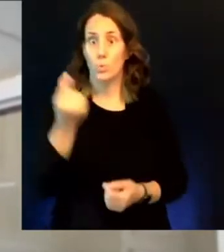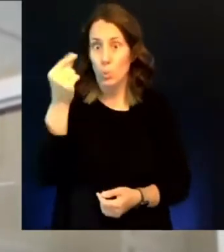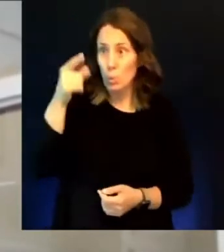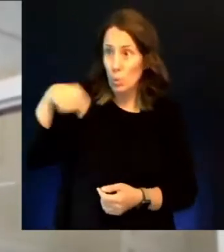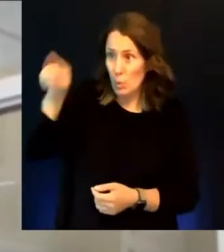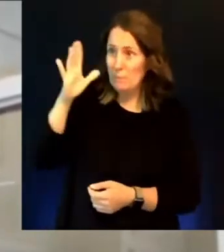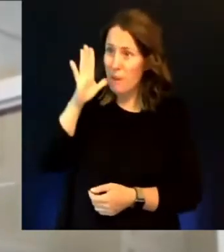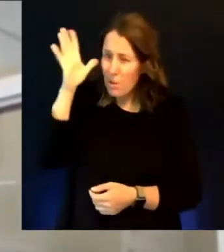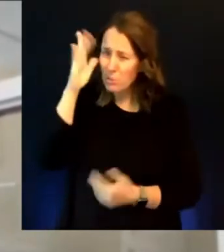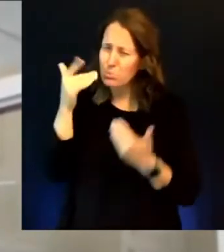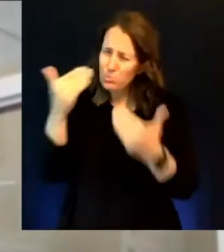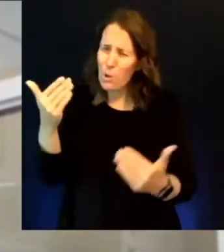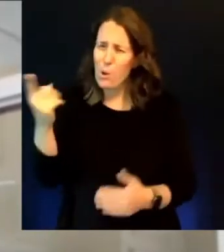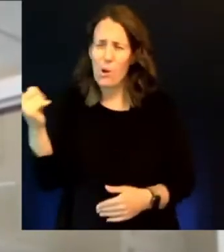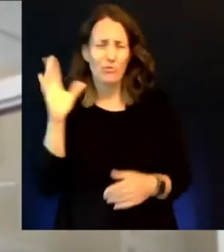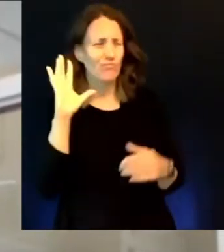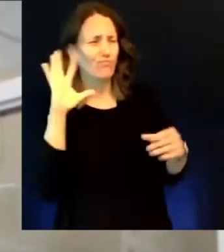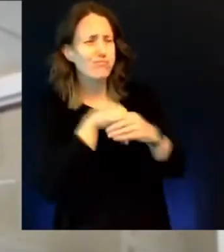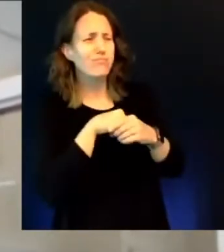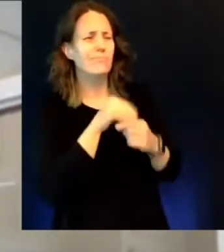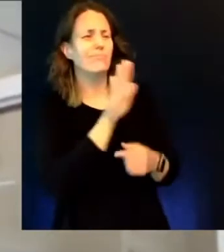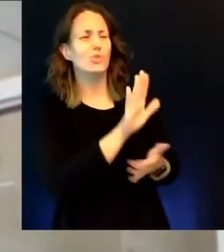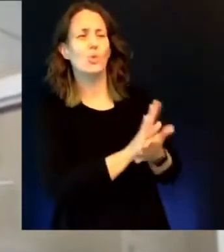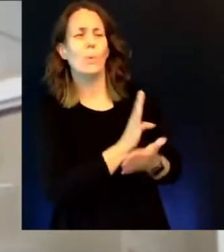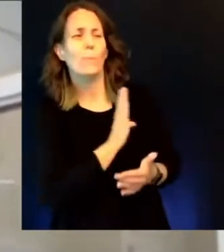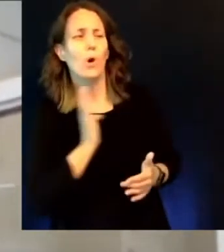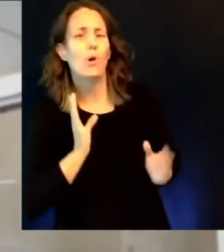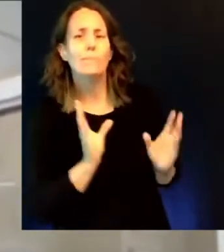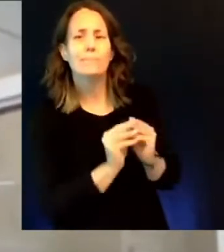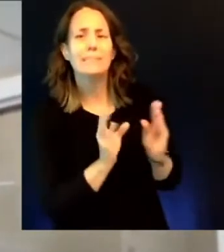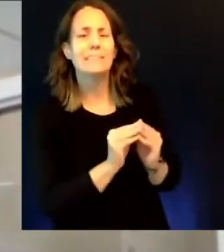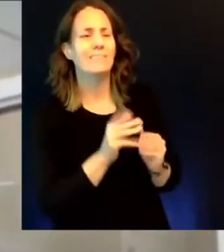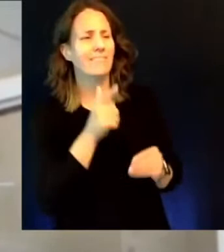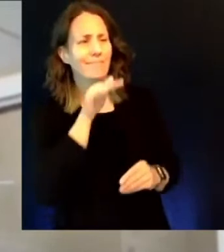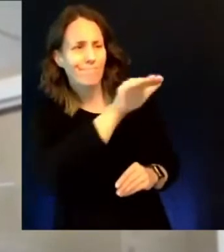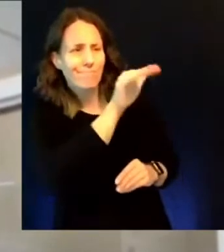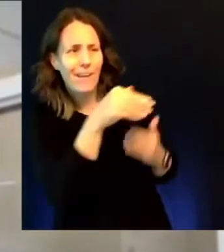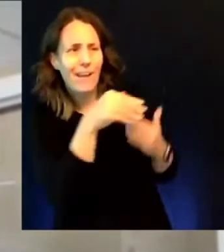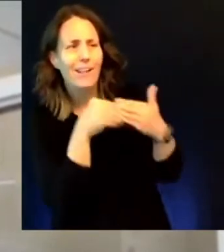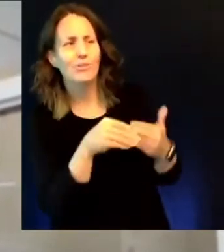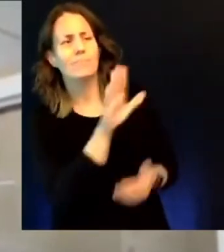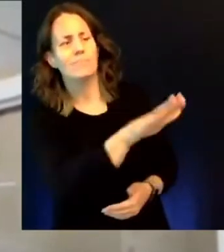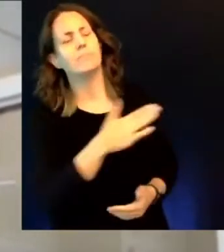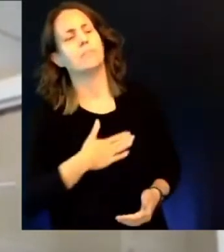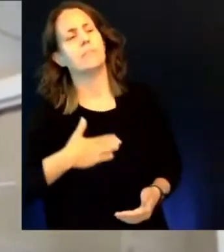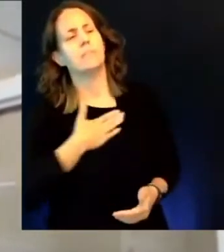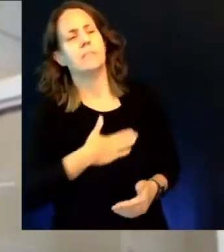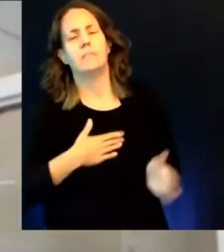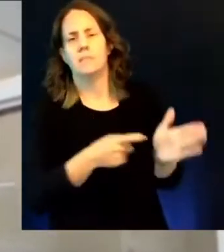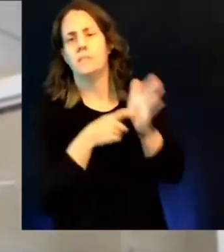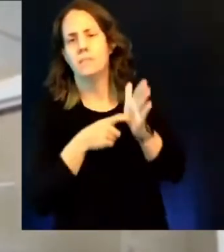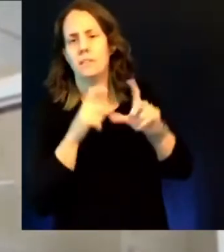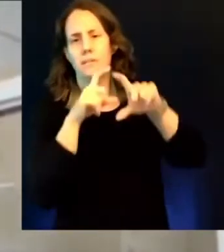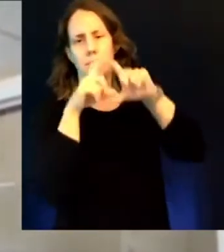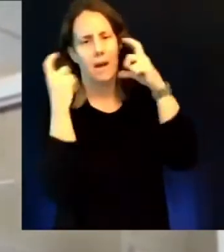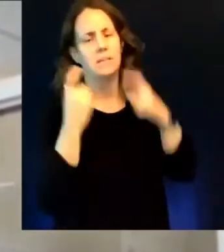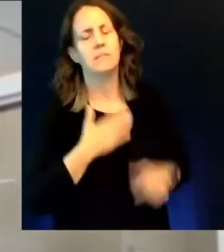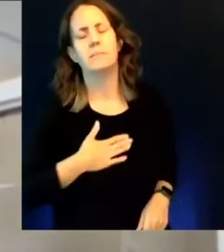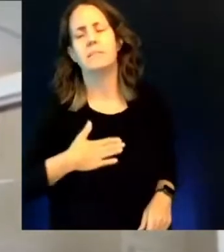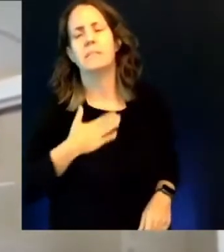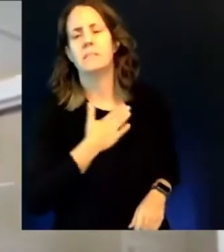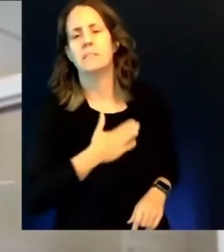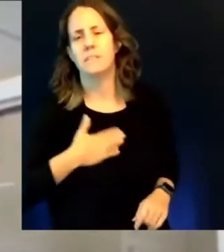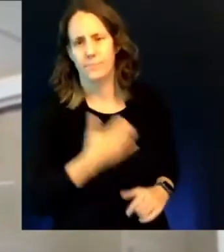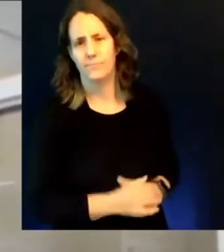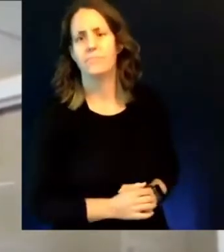of our schools by increasing mask use in schools. And second would be to keep children as safe as they can by